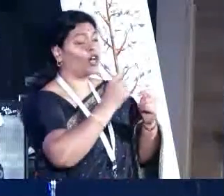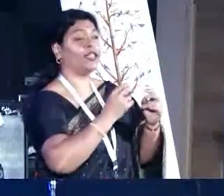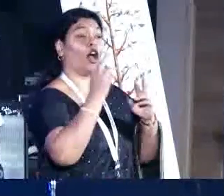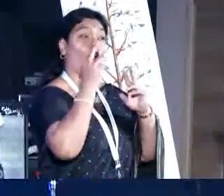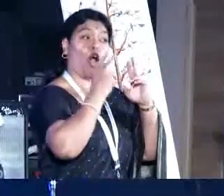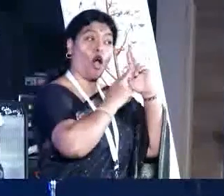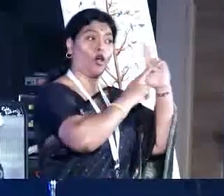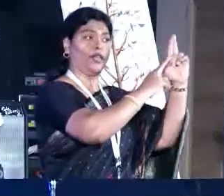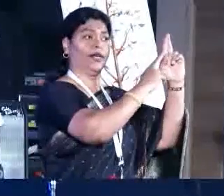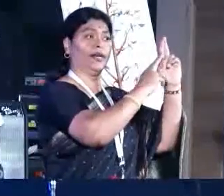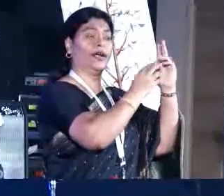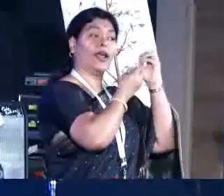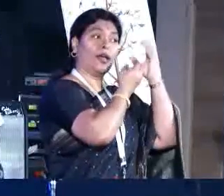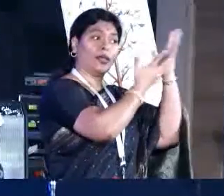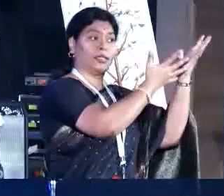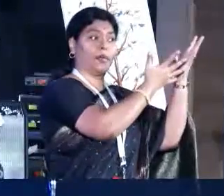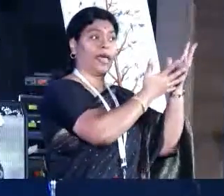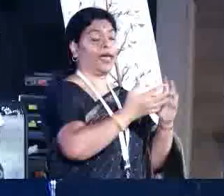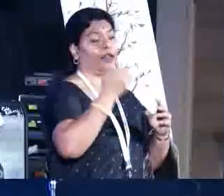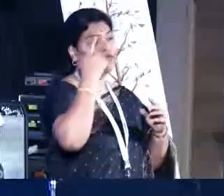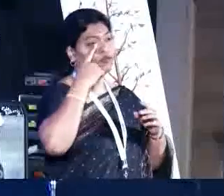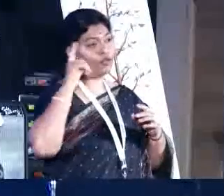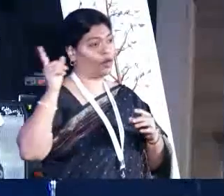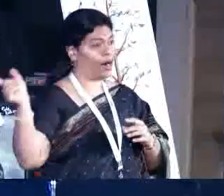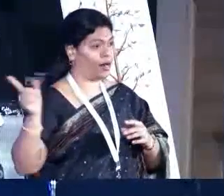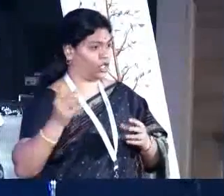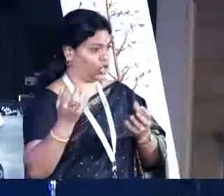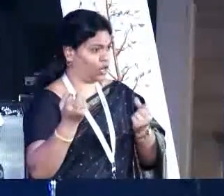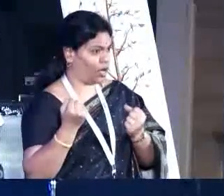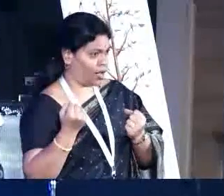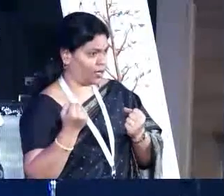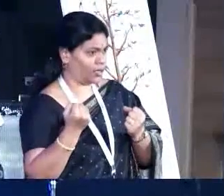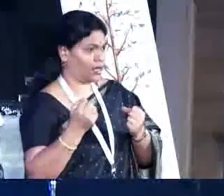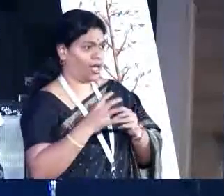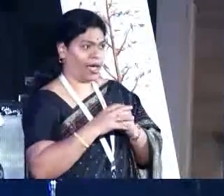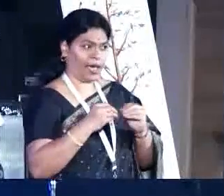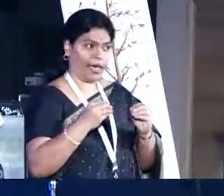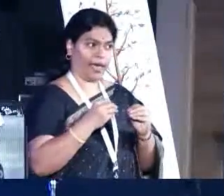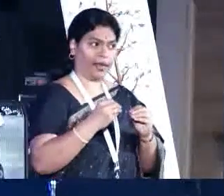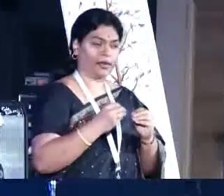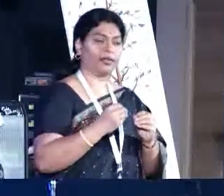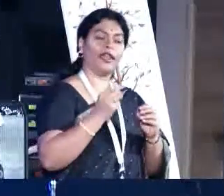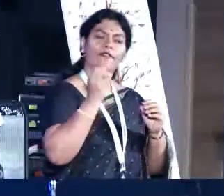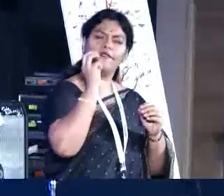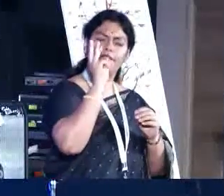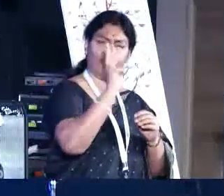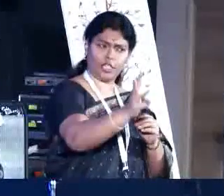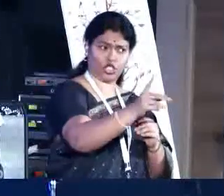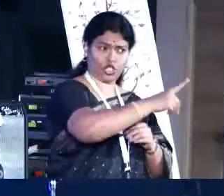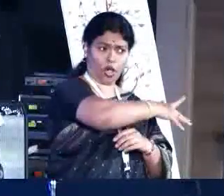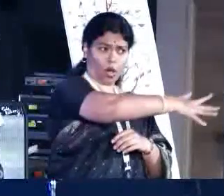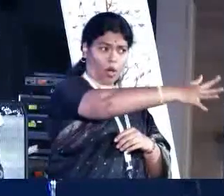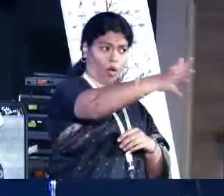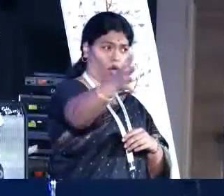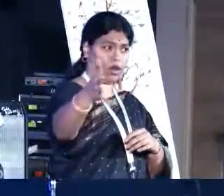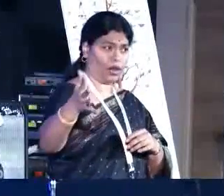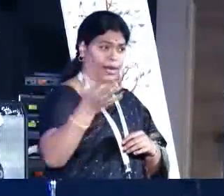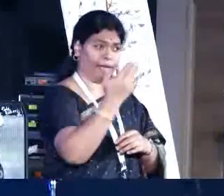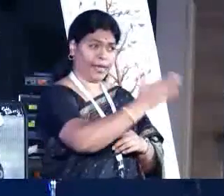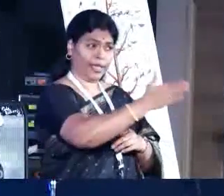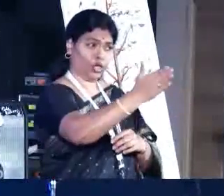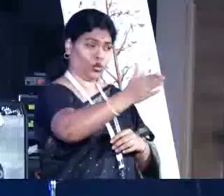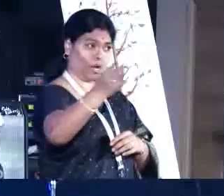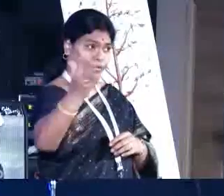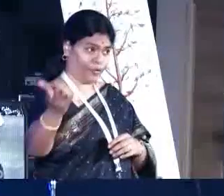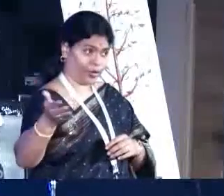the platform that Sanjna has got, and we want to wish everyone here a very great